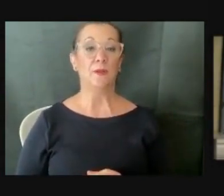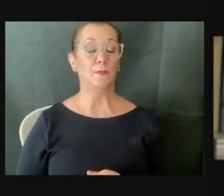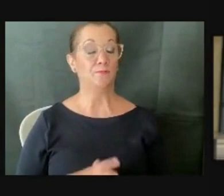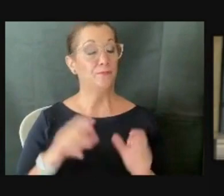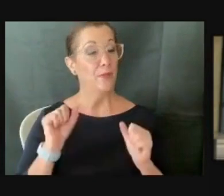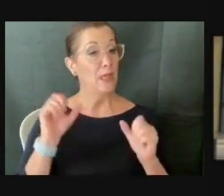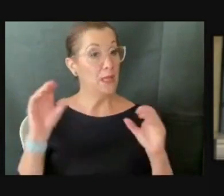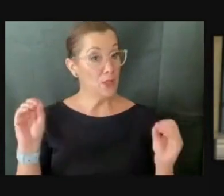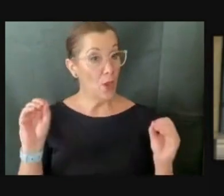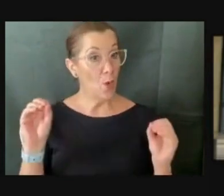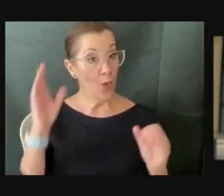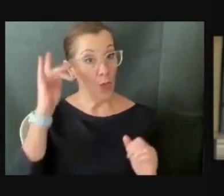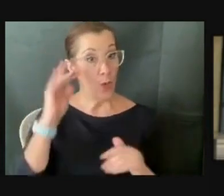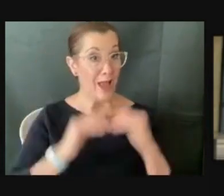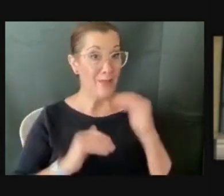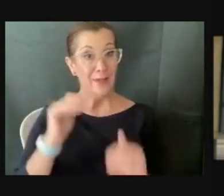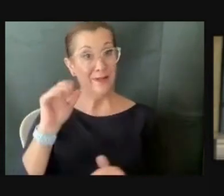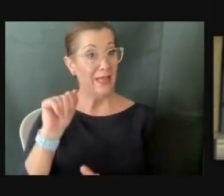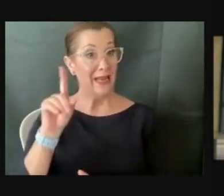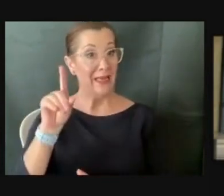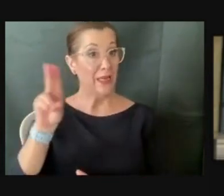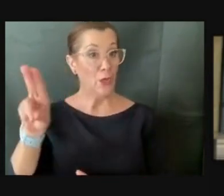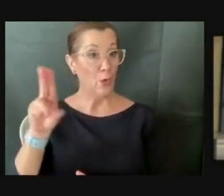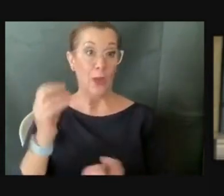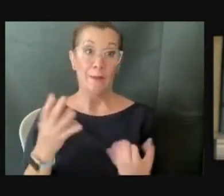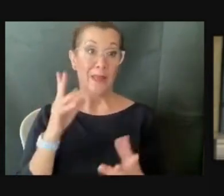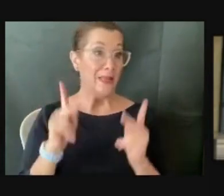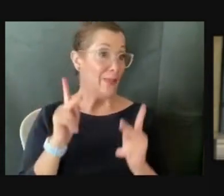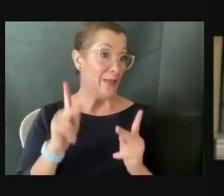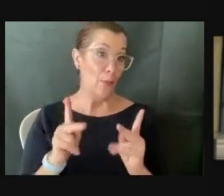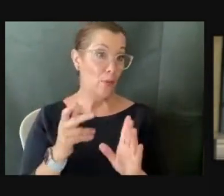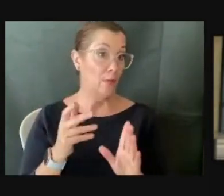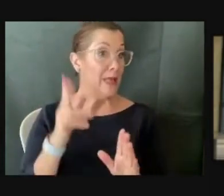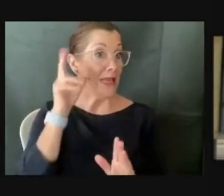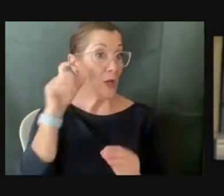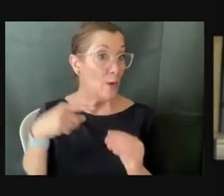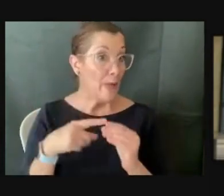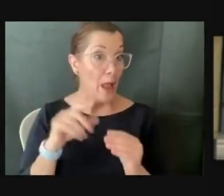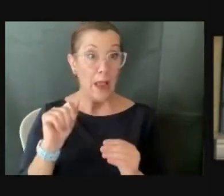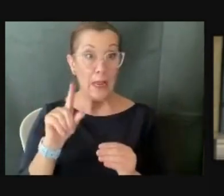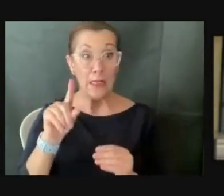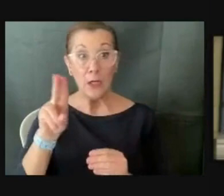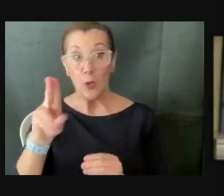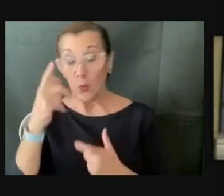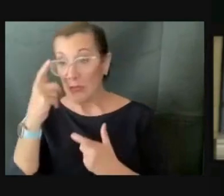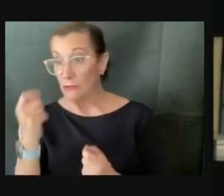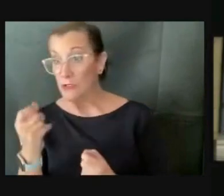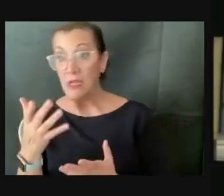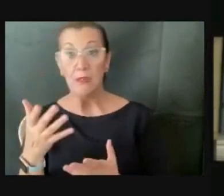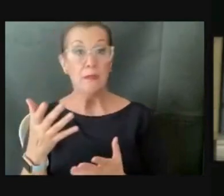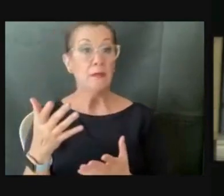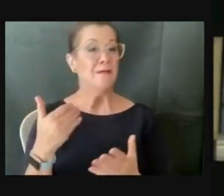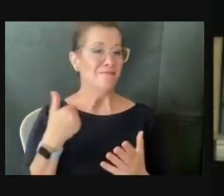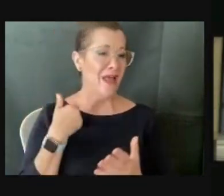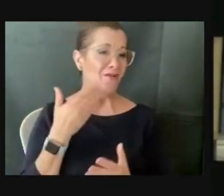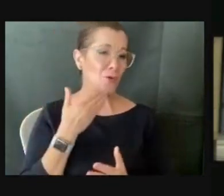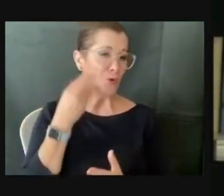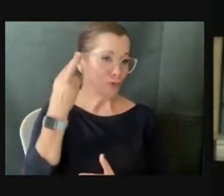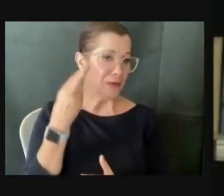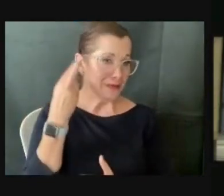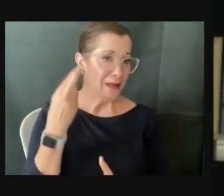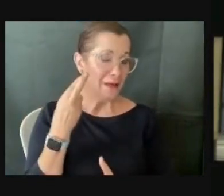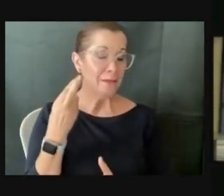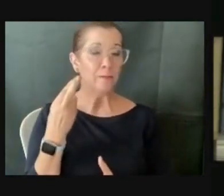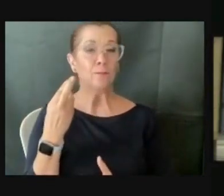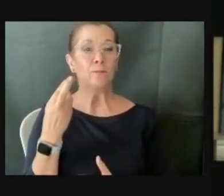So why build an ADU? A lot of people that hear about an ADU that are interested already have the reasons, but they